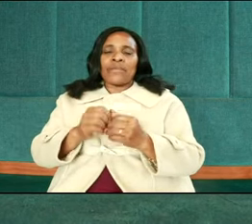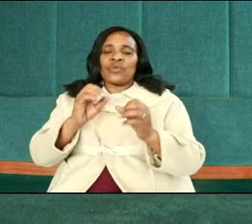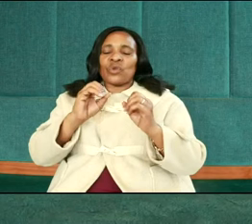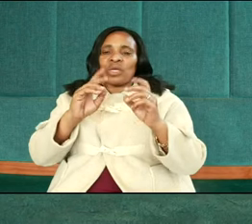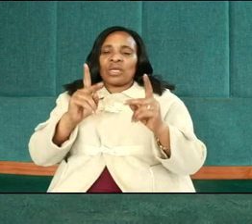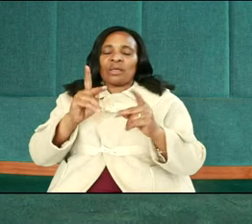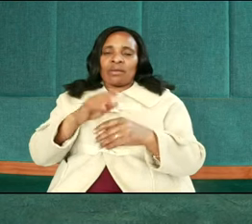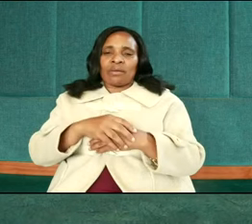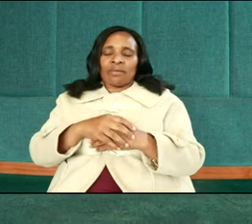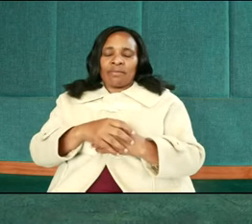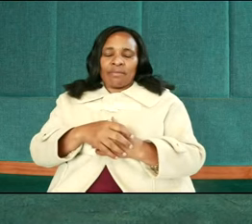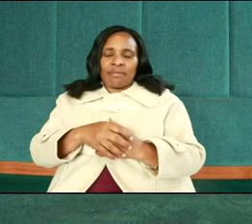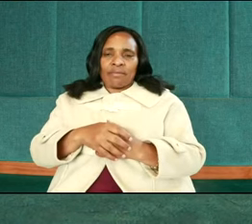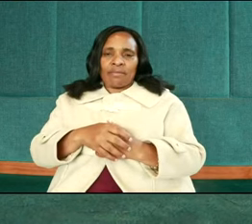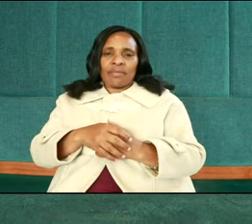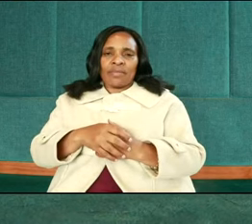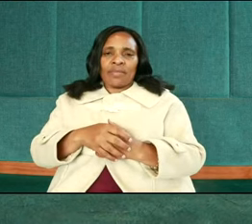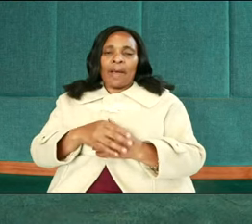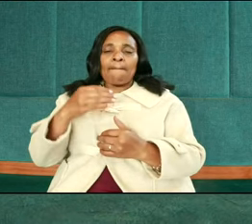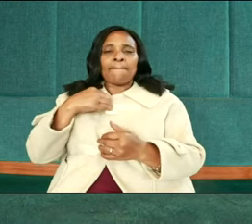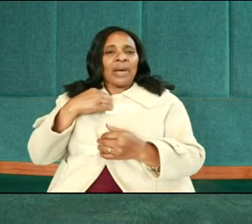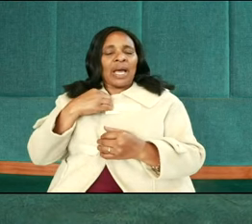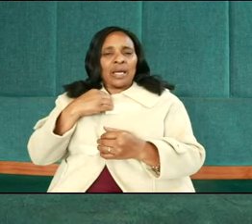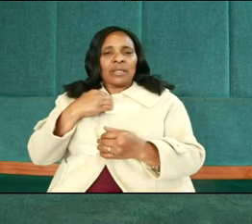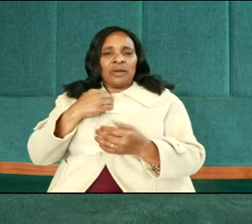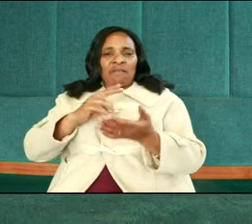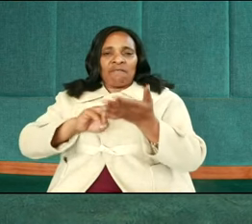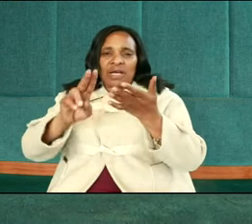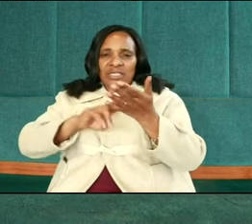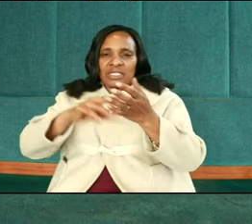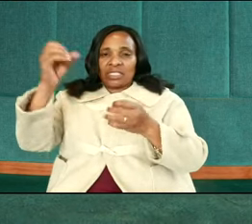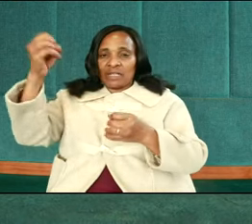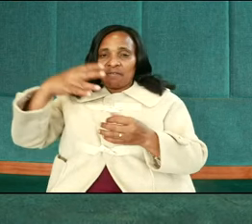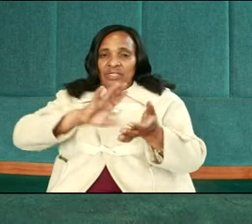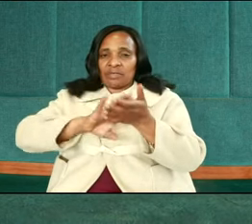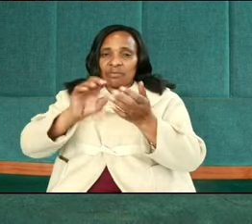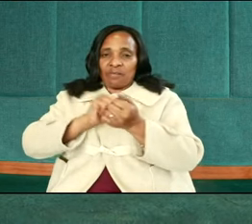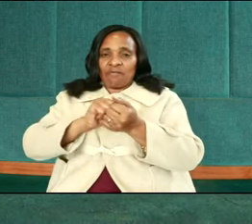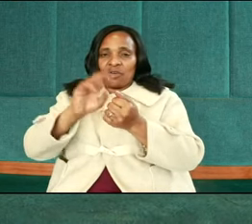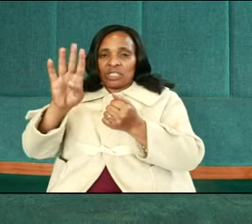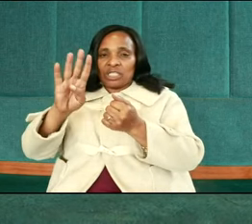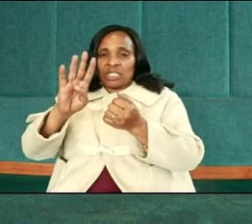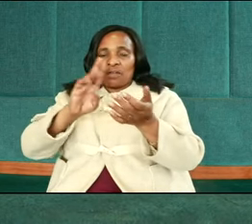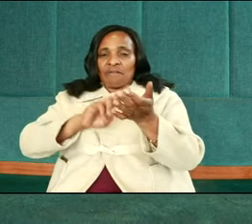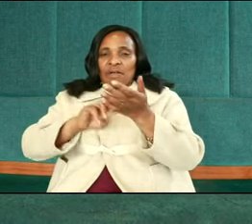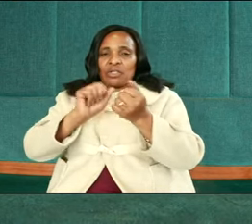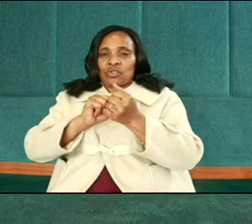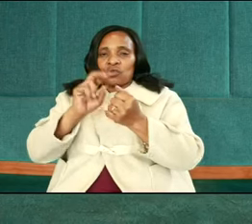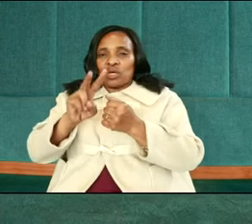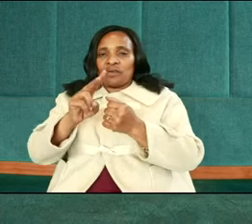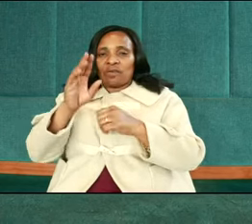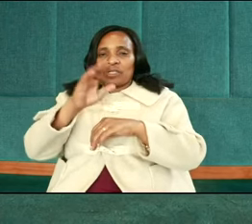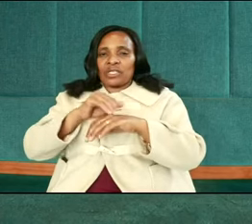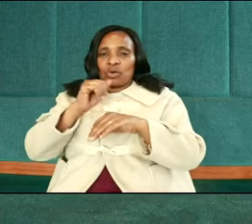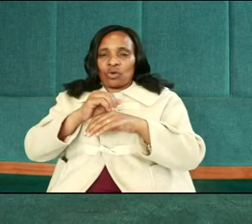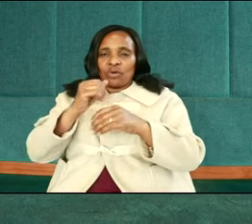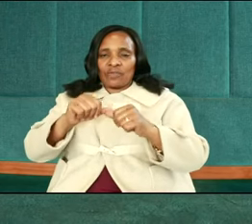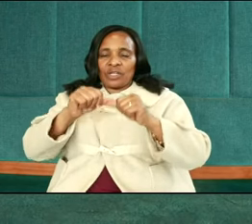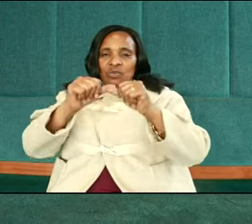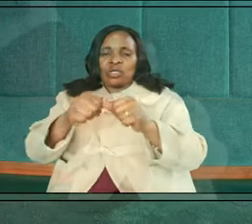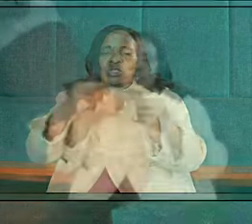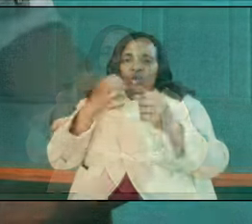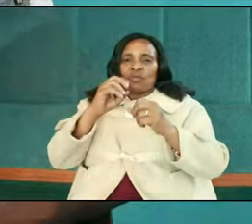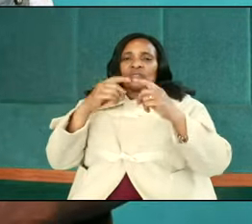Okay. My favorite is Revelation 14, verse 12. It says, here is a call for the endurance of